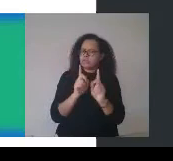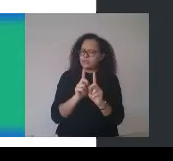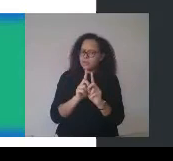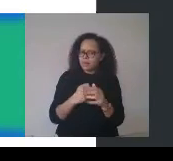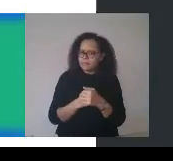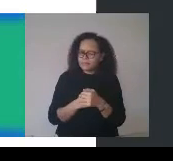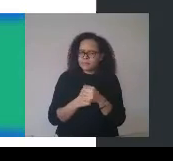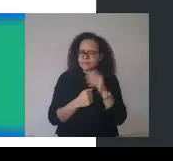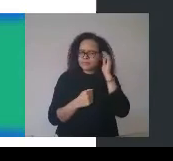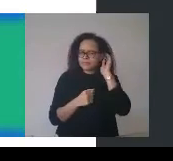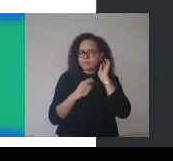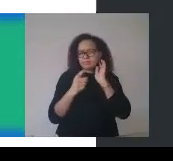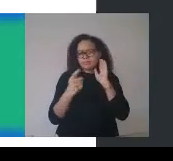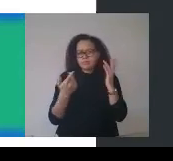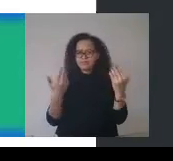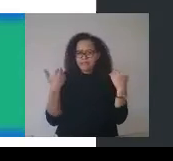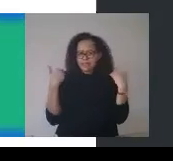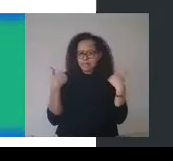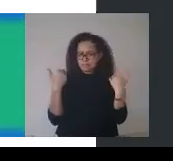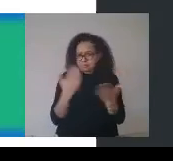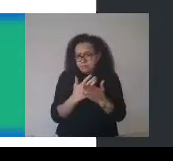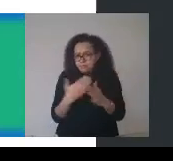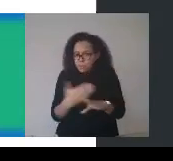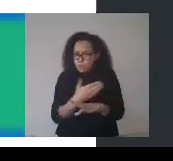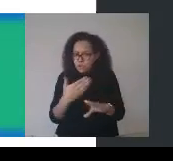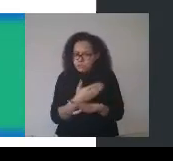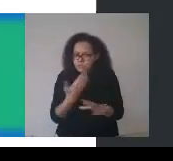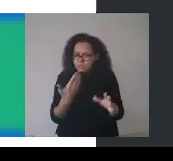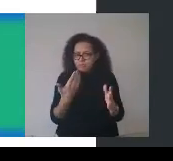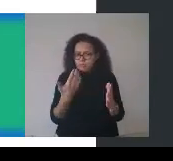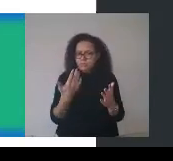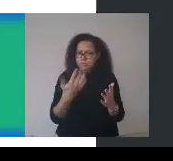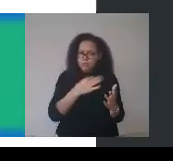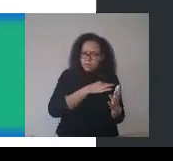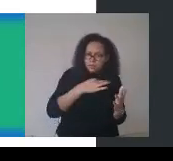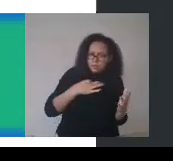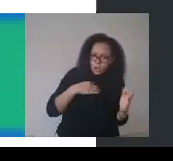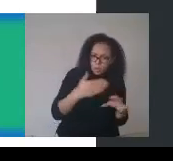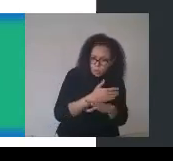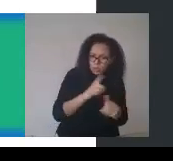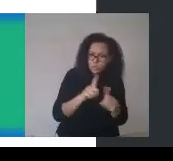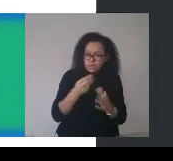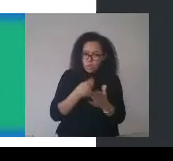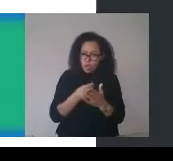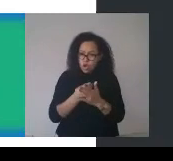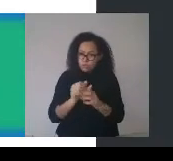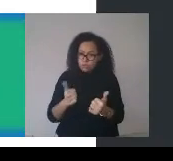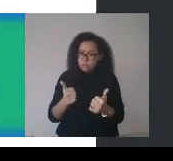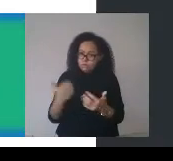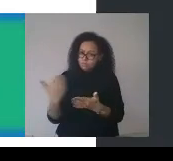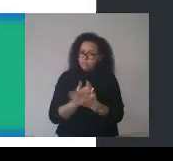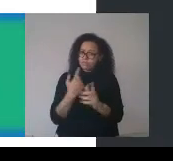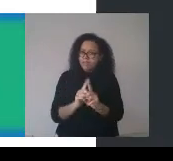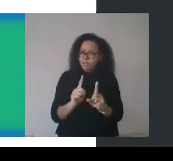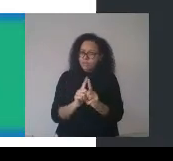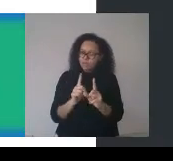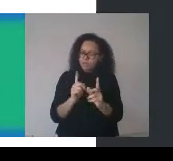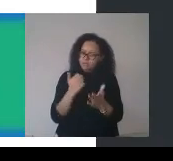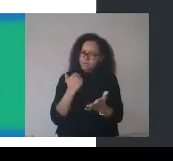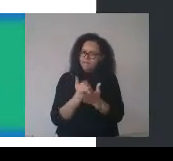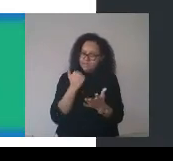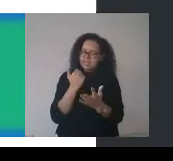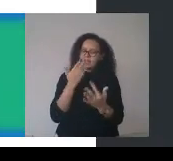We know that exercise works. It's really effective, both clinically and cost effective. It's an incredibly great intervention to